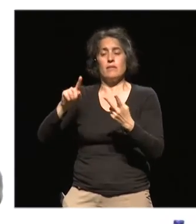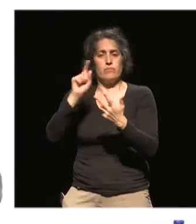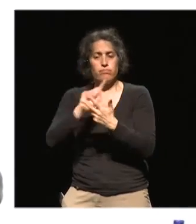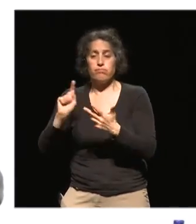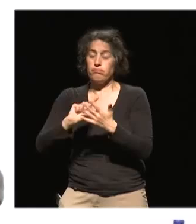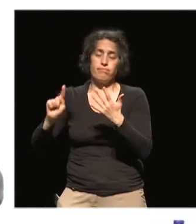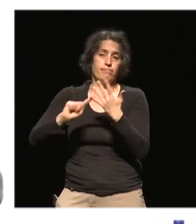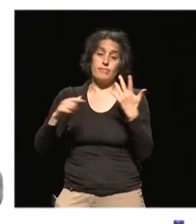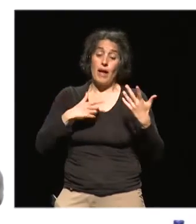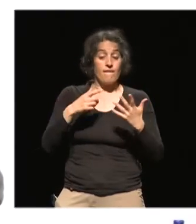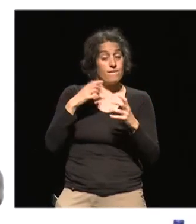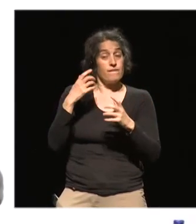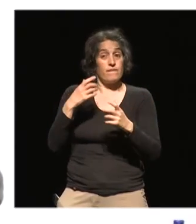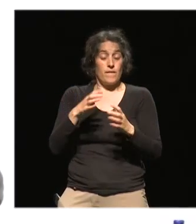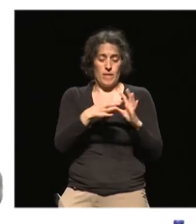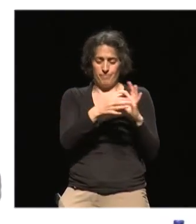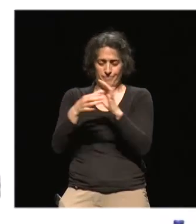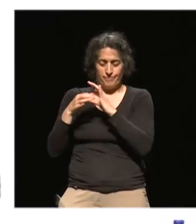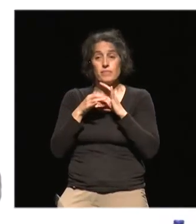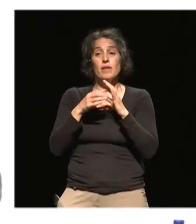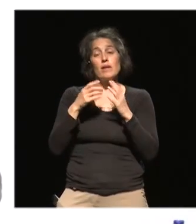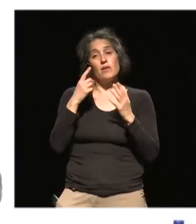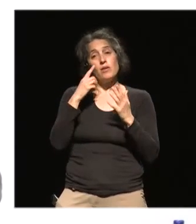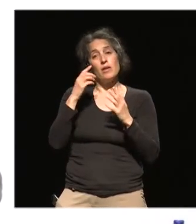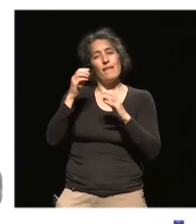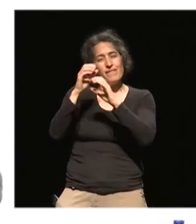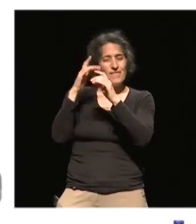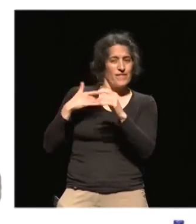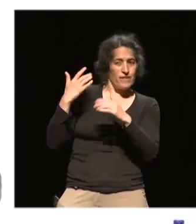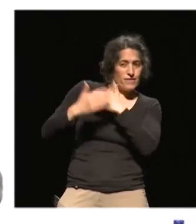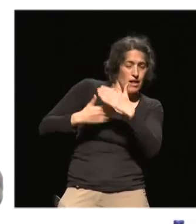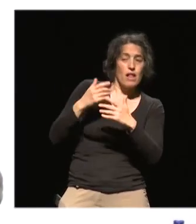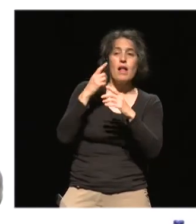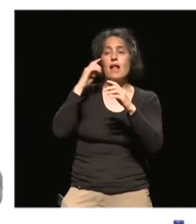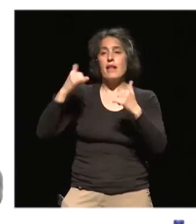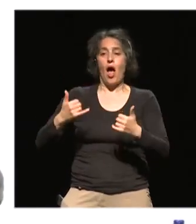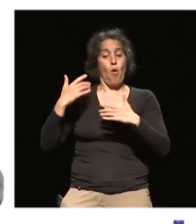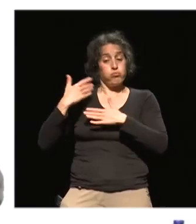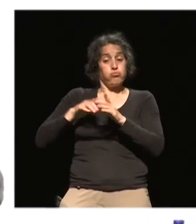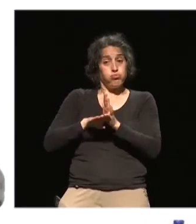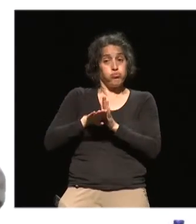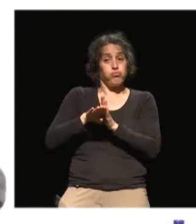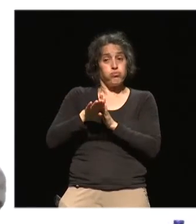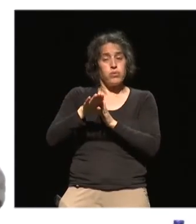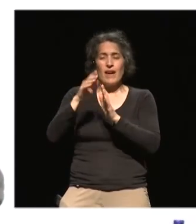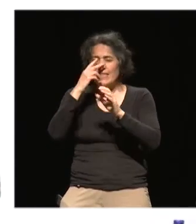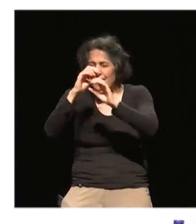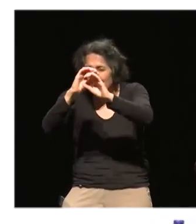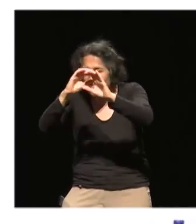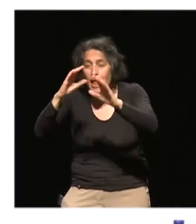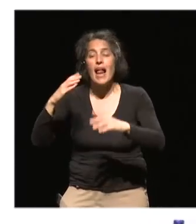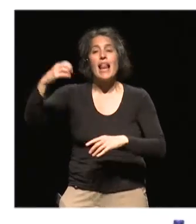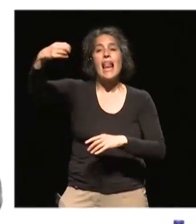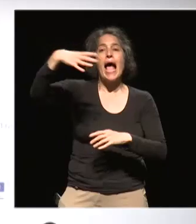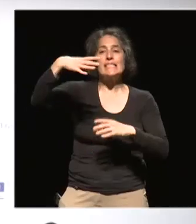to climate change. And we think there is some light at the end of the tunnel and there is hope for Paris. That's our parting shot. Thank